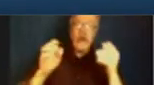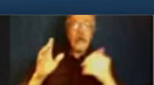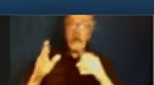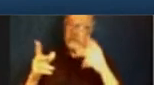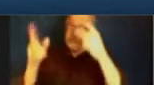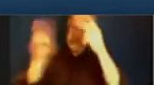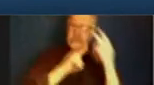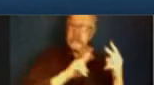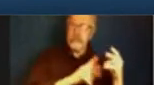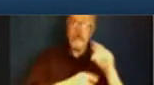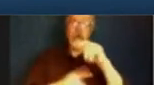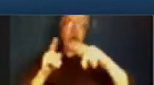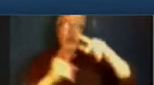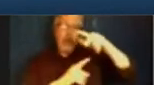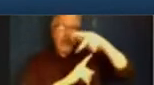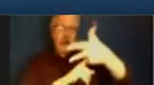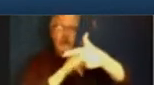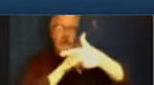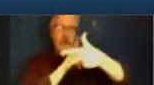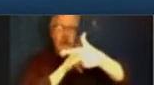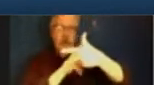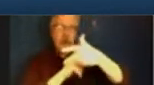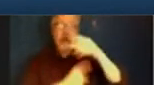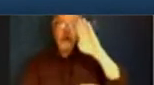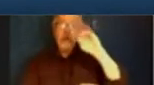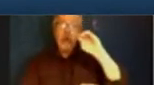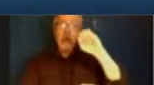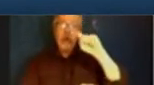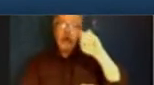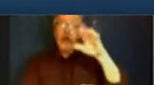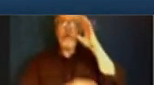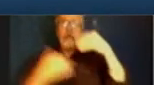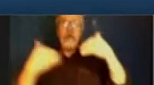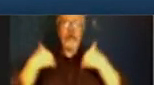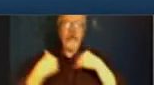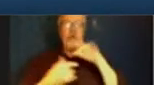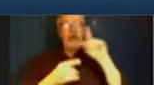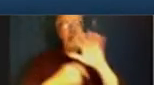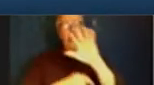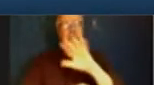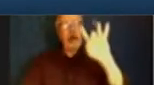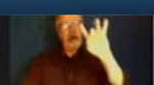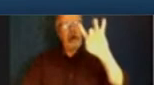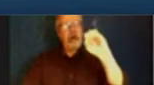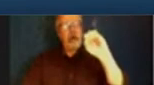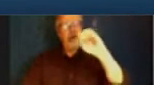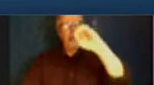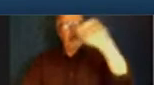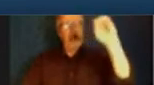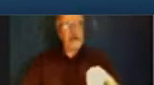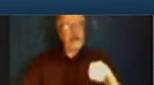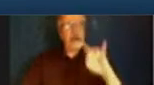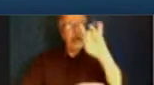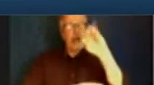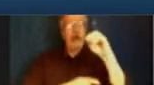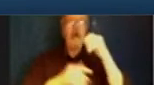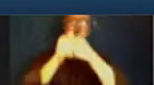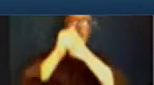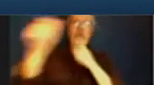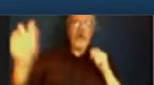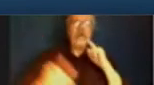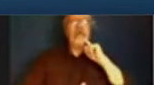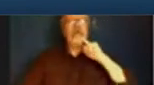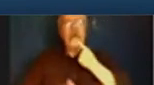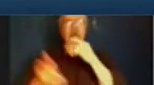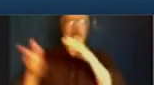80%, of avoiding serious illness or death. So getting a booster is extremely